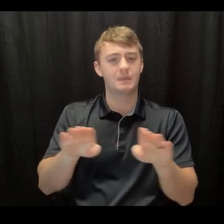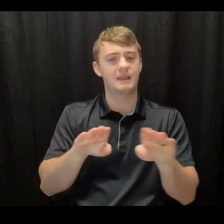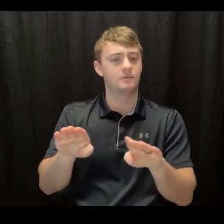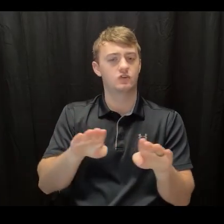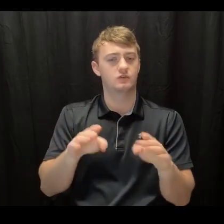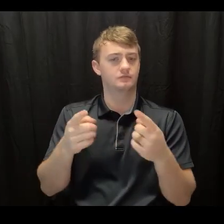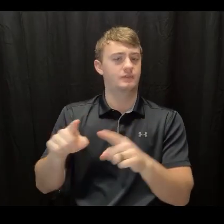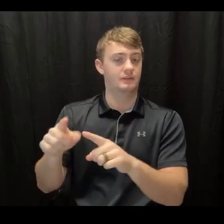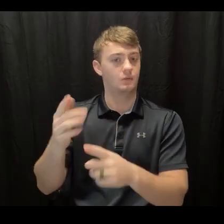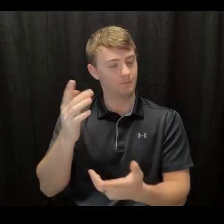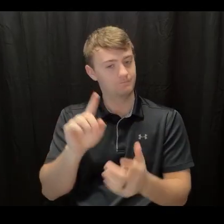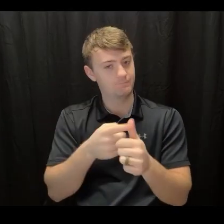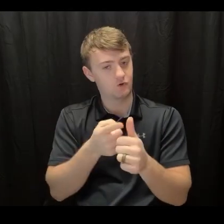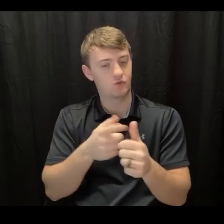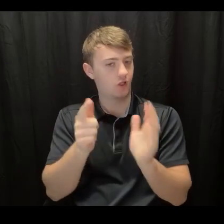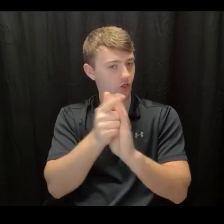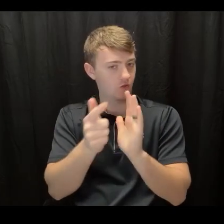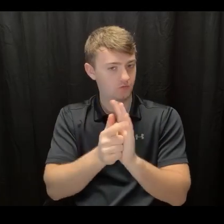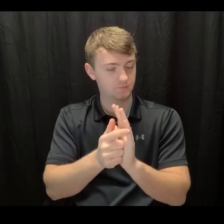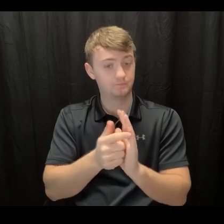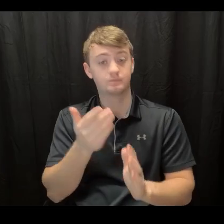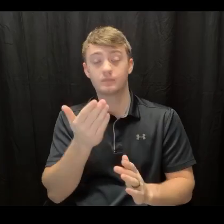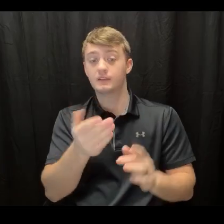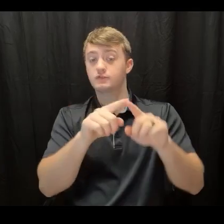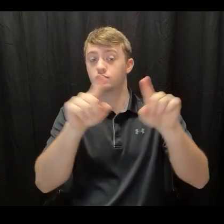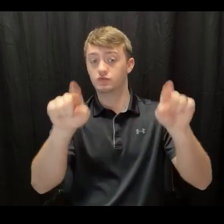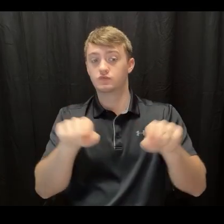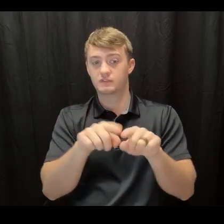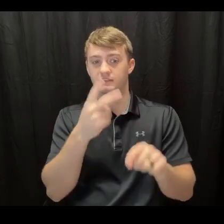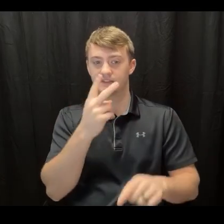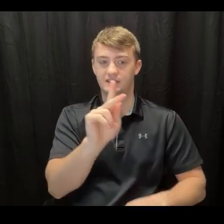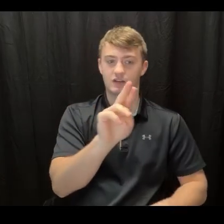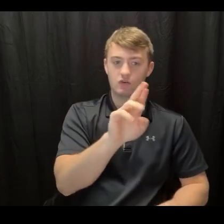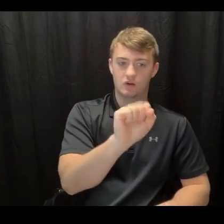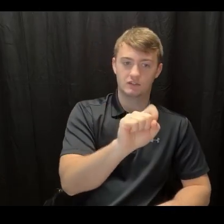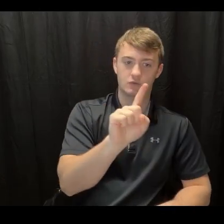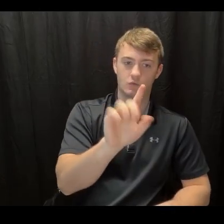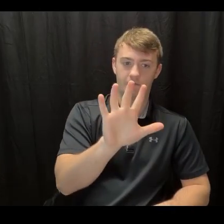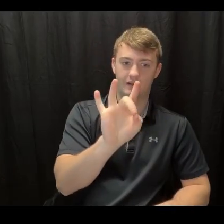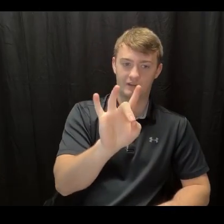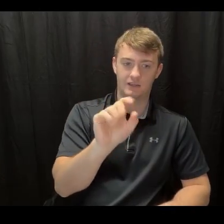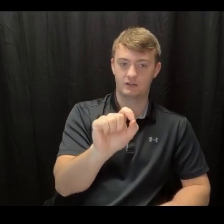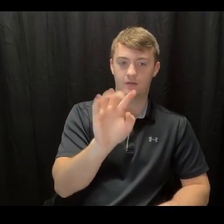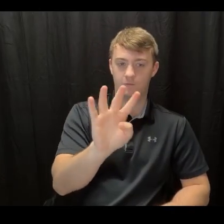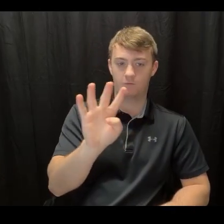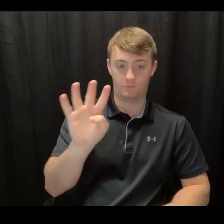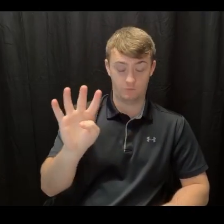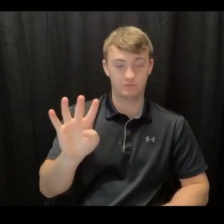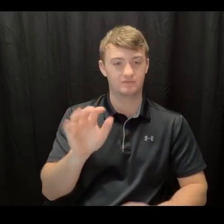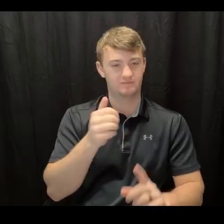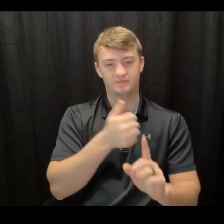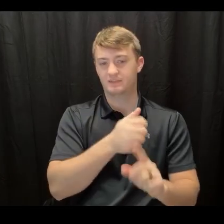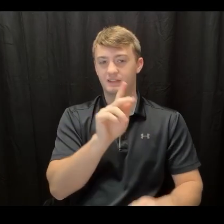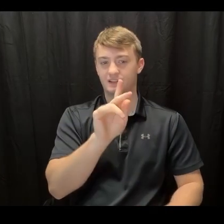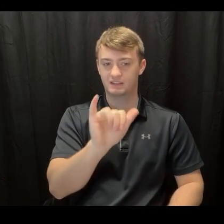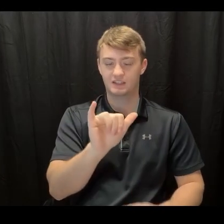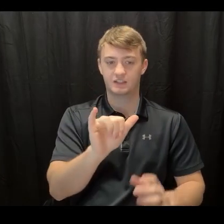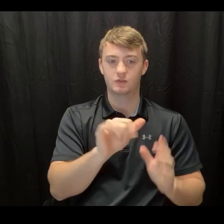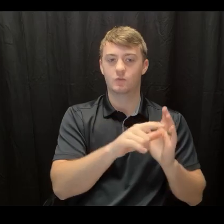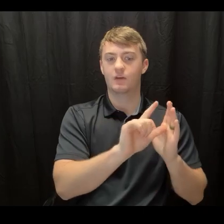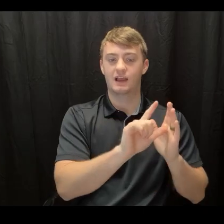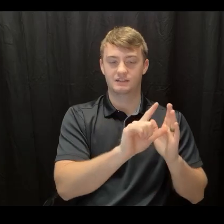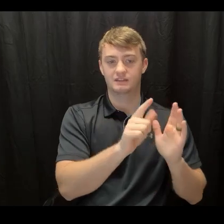events? Well, first of all, because it's the law. Here on the screen, you see KRS 158.444. That's the